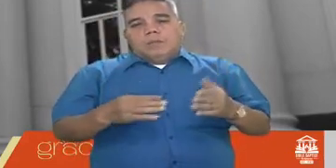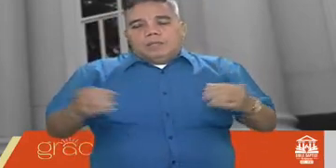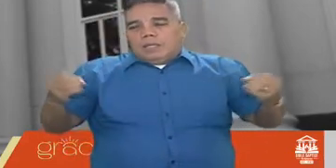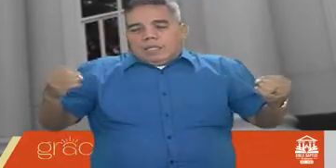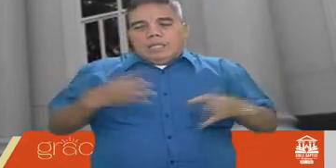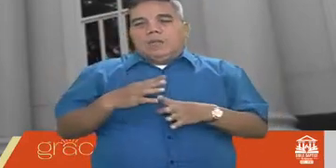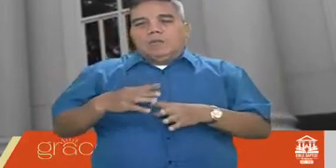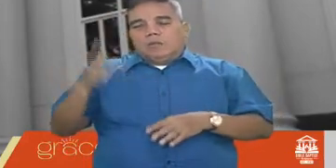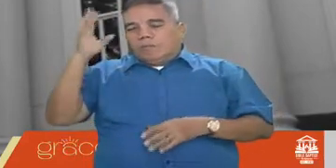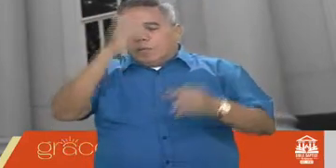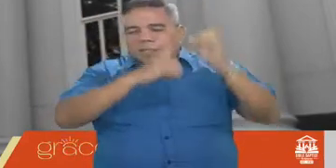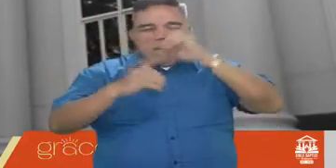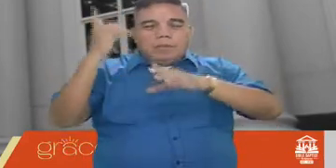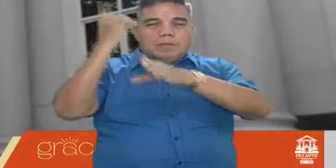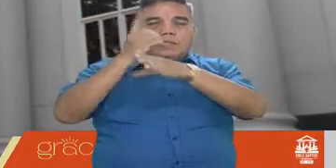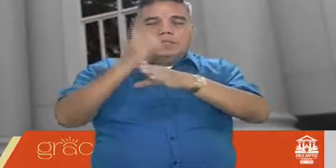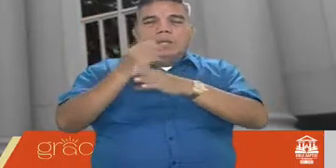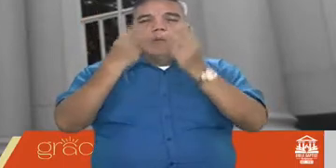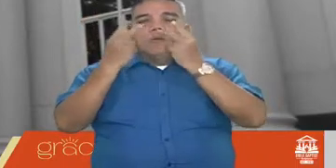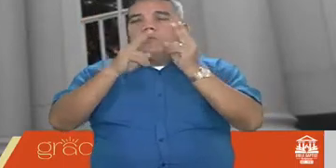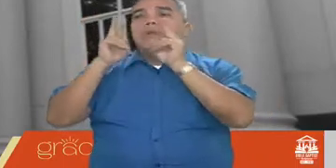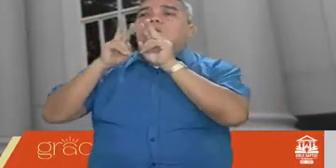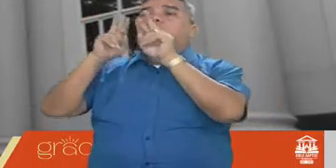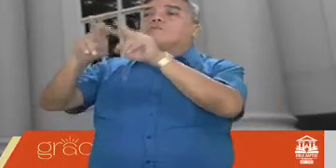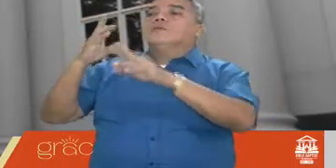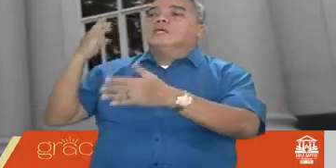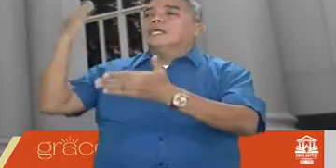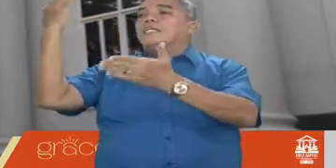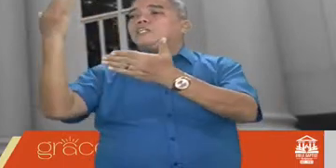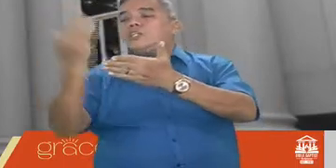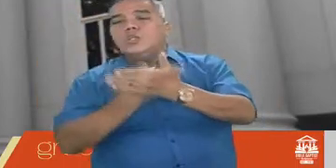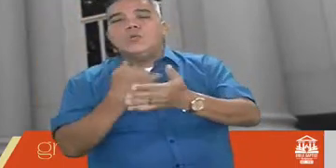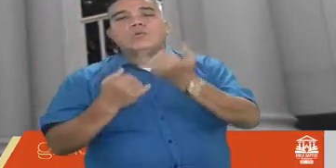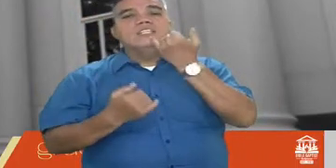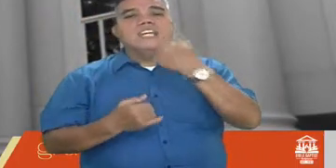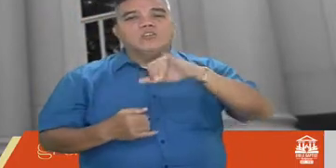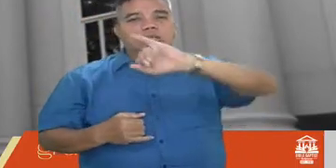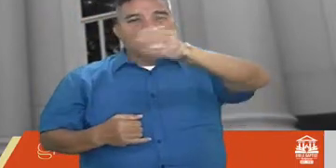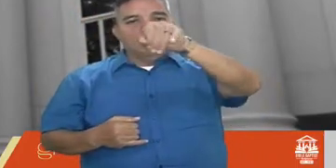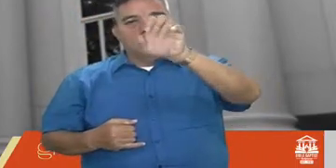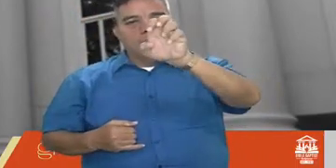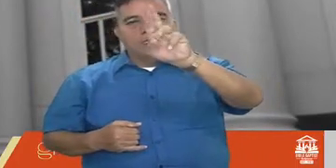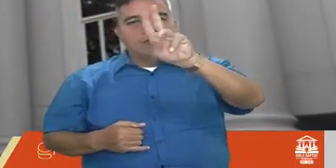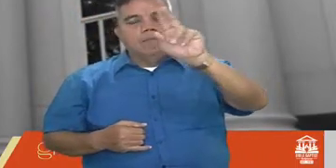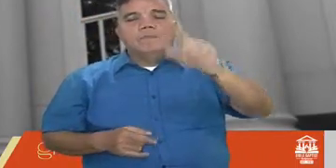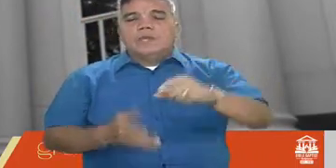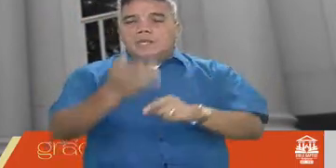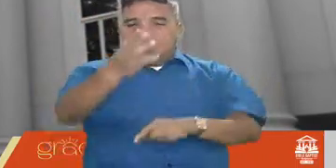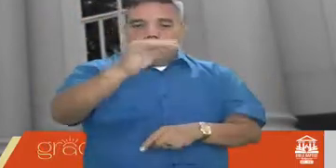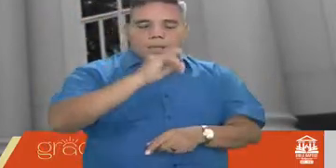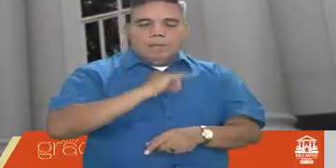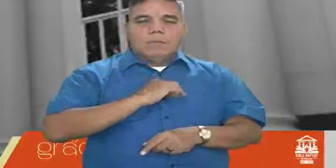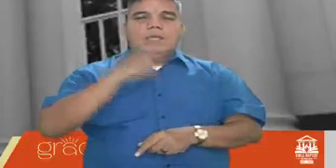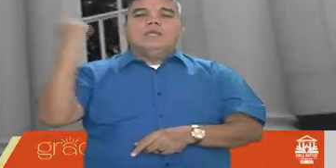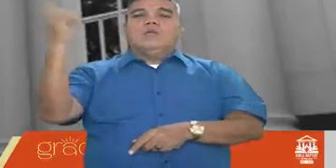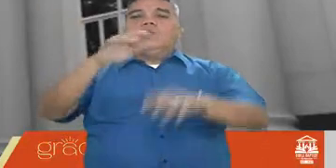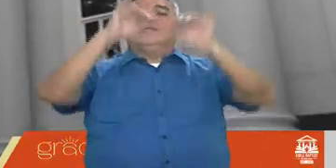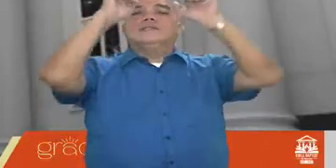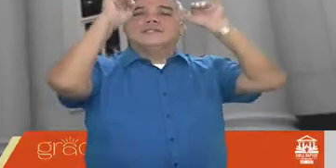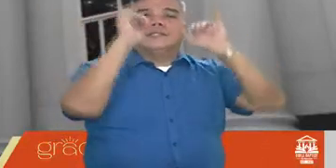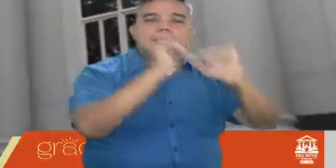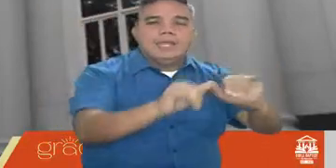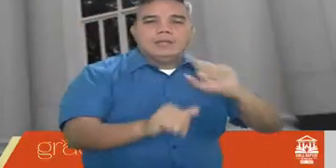the terror and the trembling of Mount Sinai, we look forward to the new Jerusalem, where you and me will spend for all